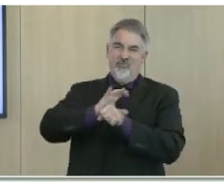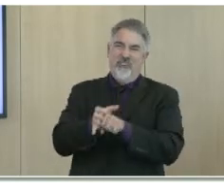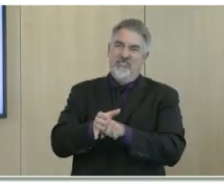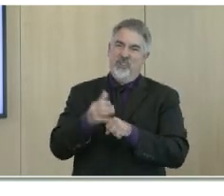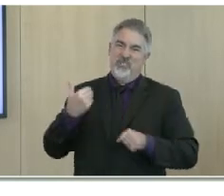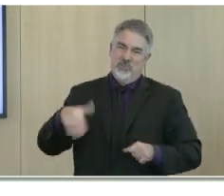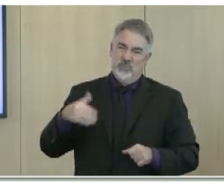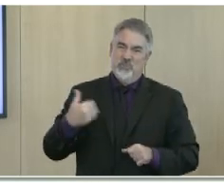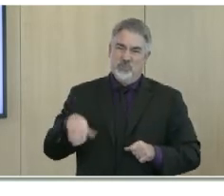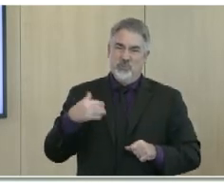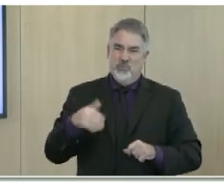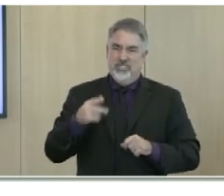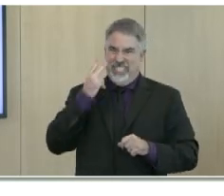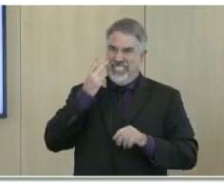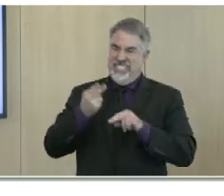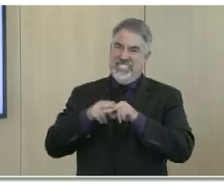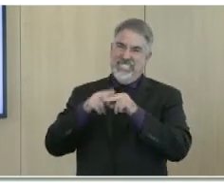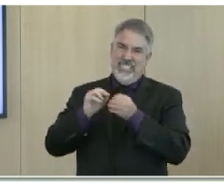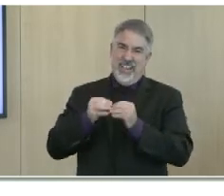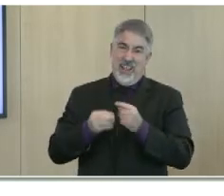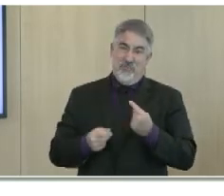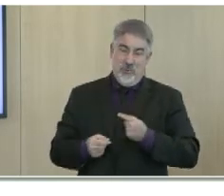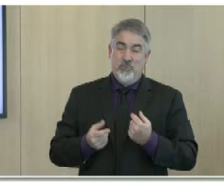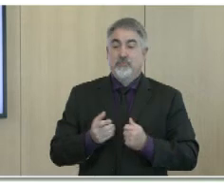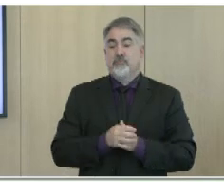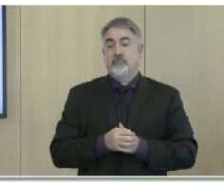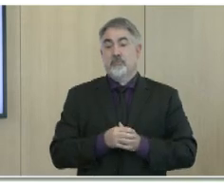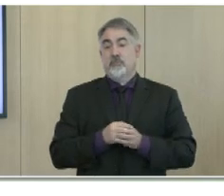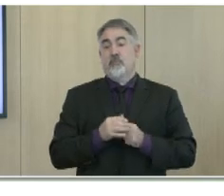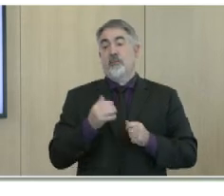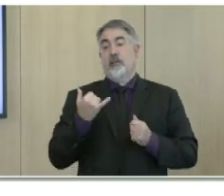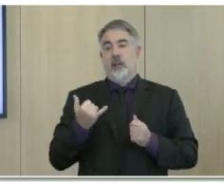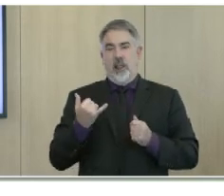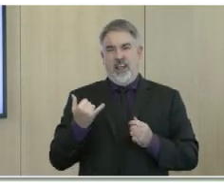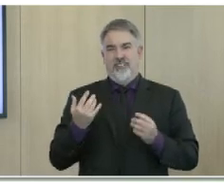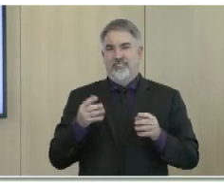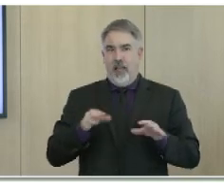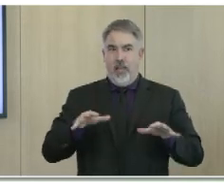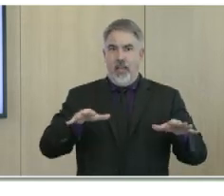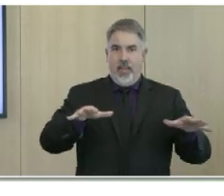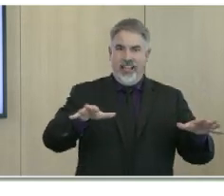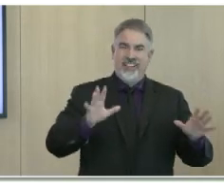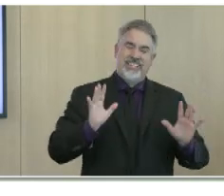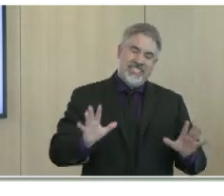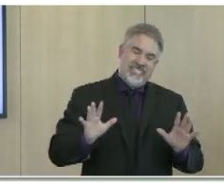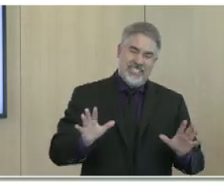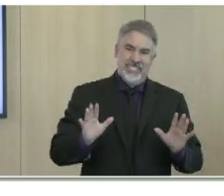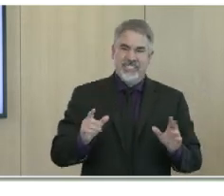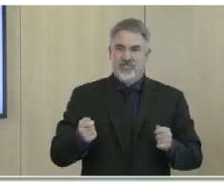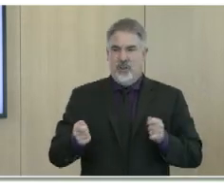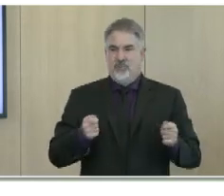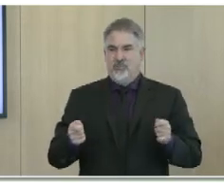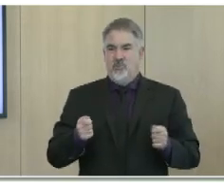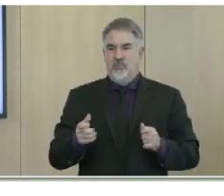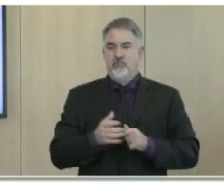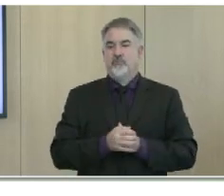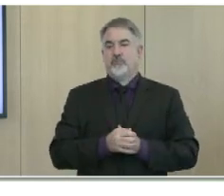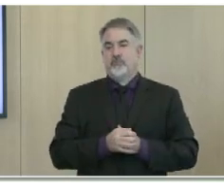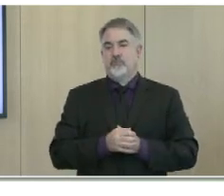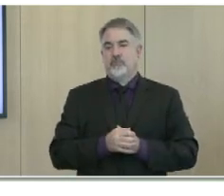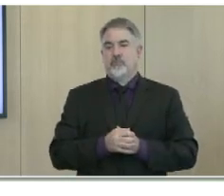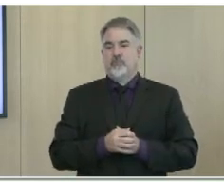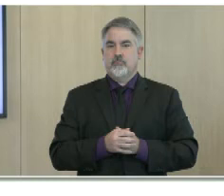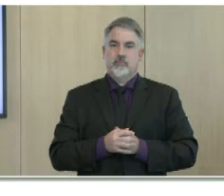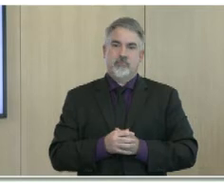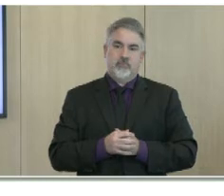up, we have seen an increase in the number of positives, but there is, of course, some encouragement here that there